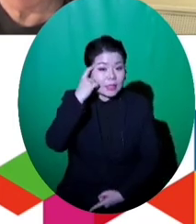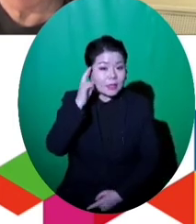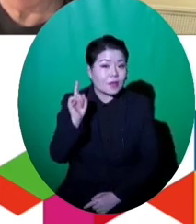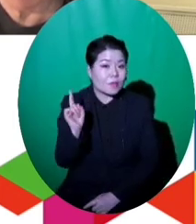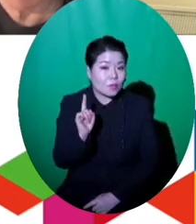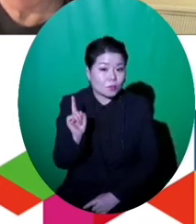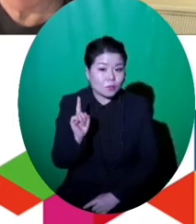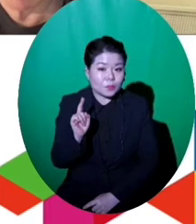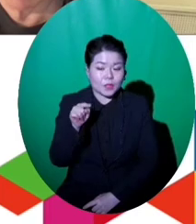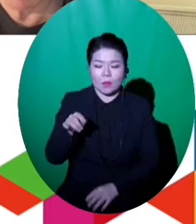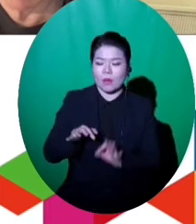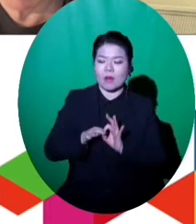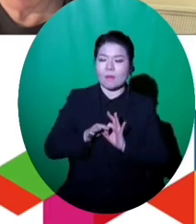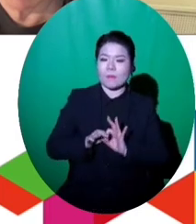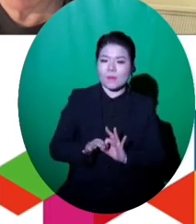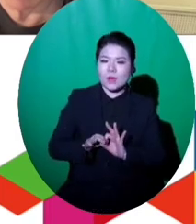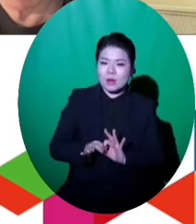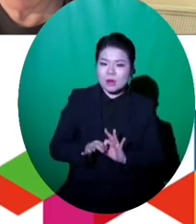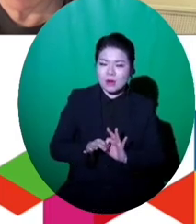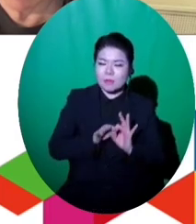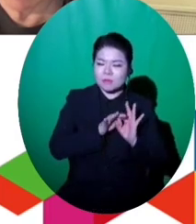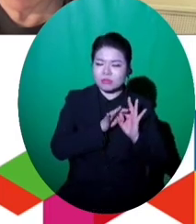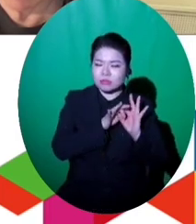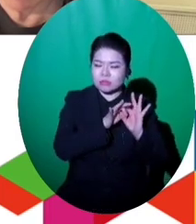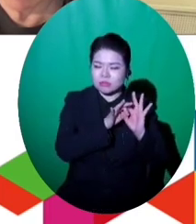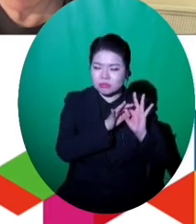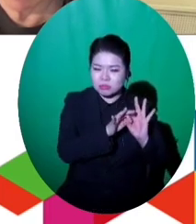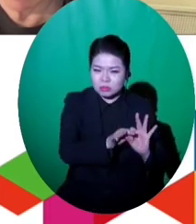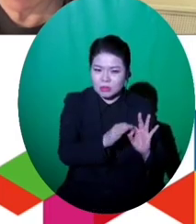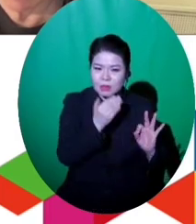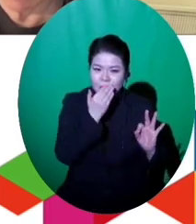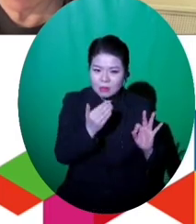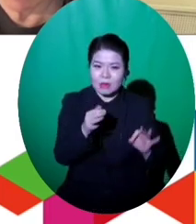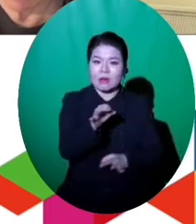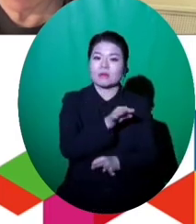a sustainable economy that reflects the care?